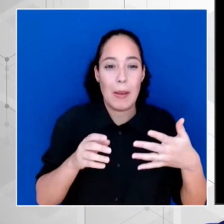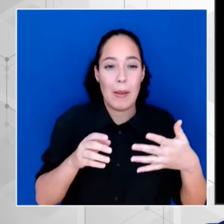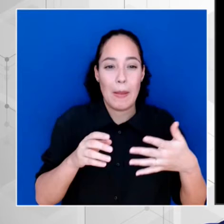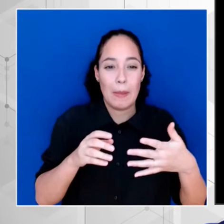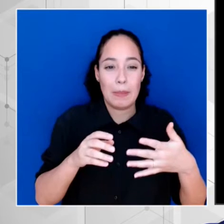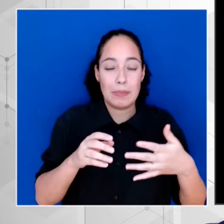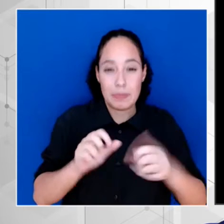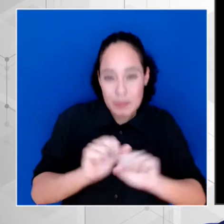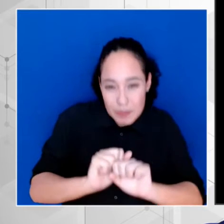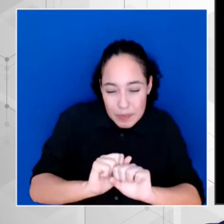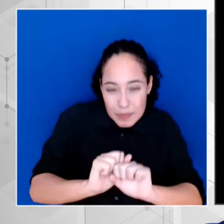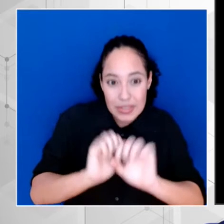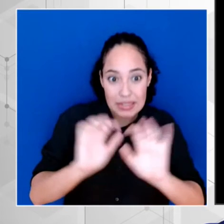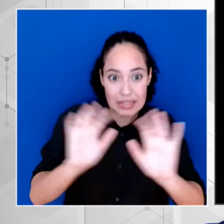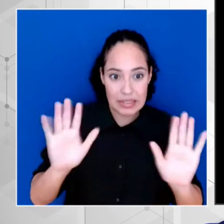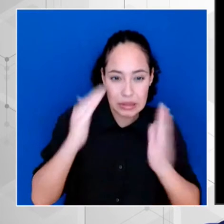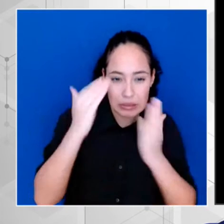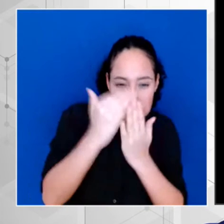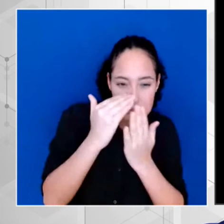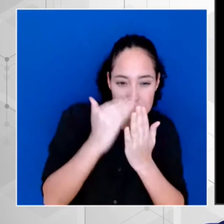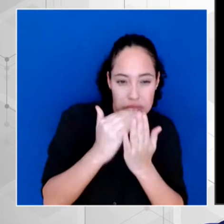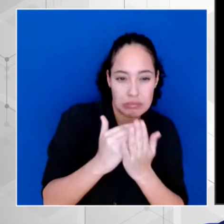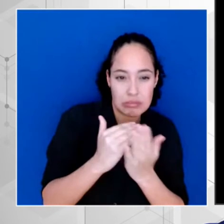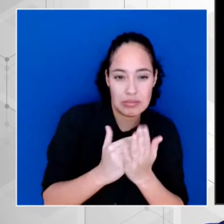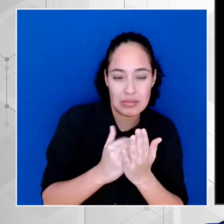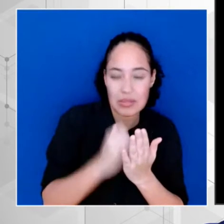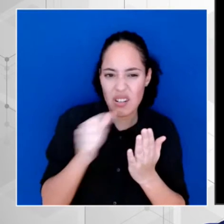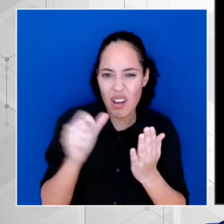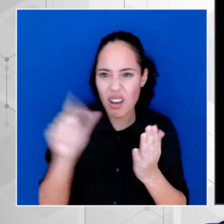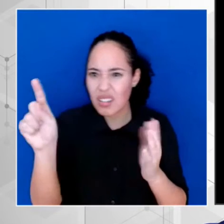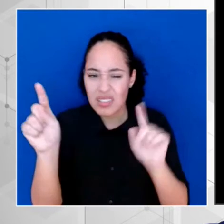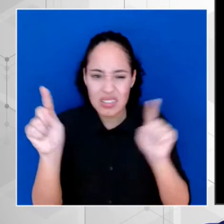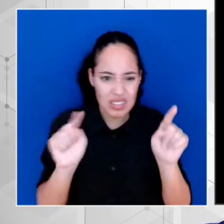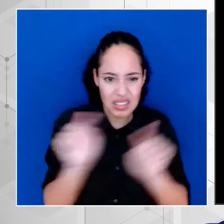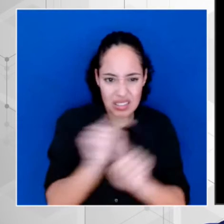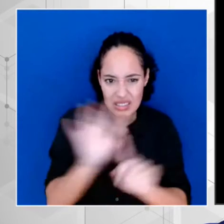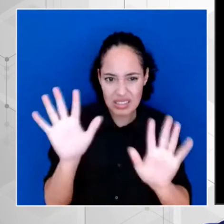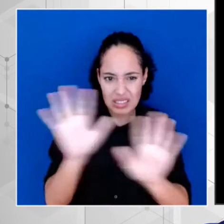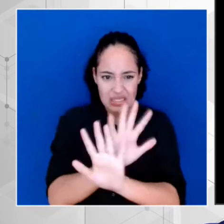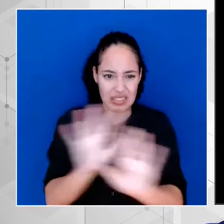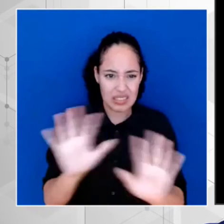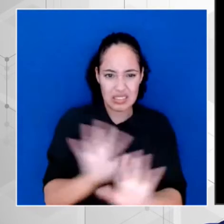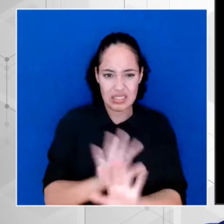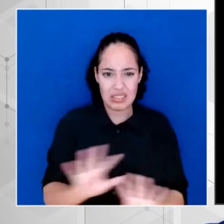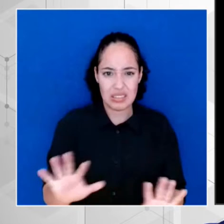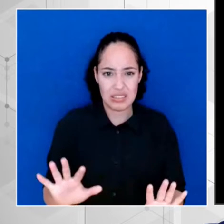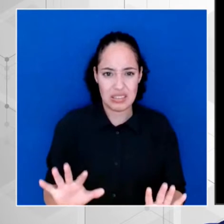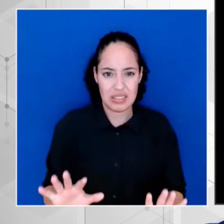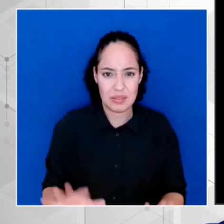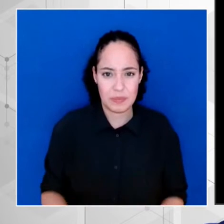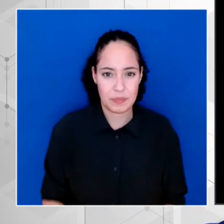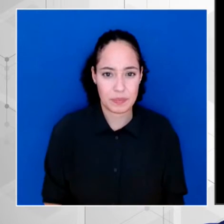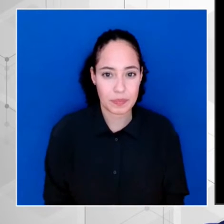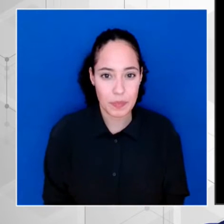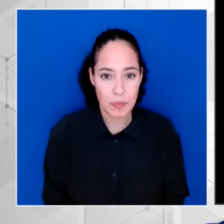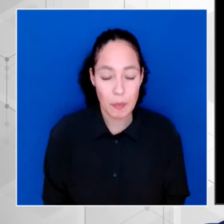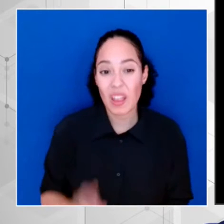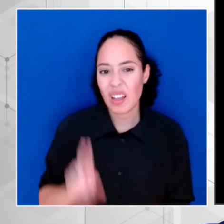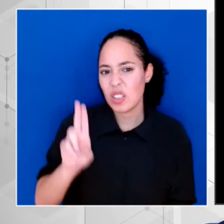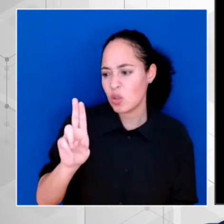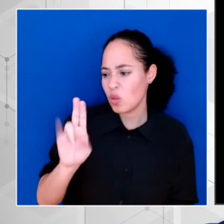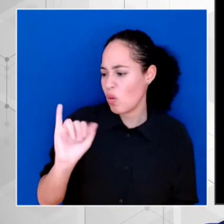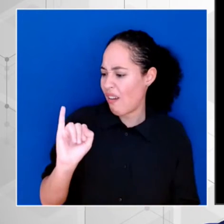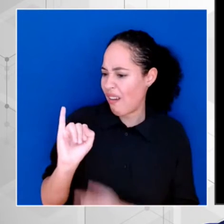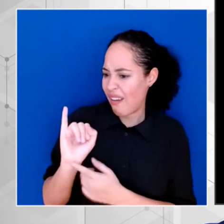Which brings us to user assistance. How much does the UI need? And I've had so many battles